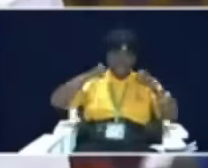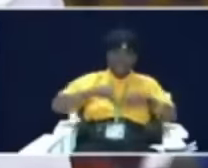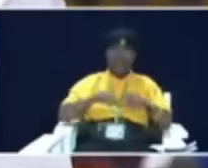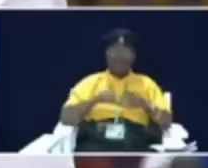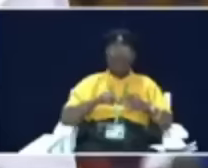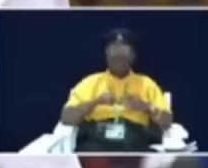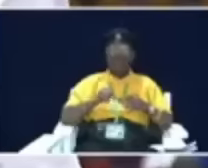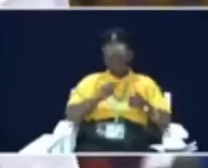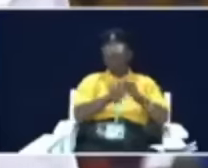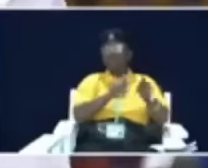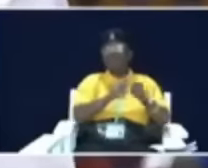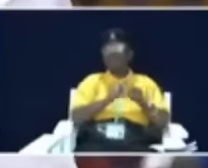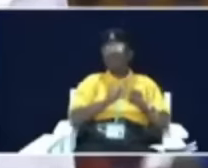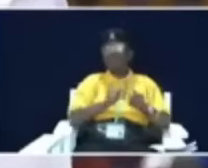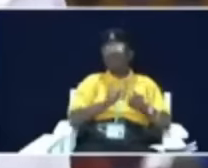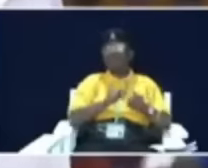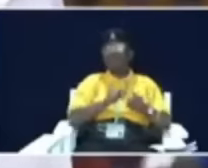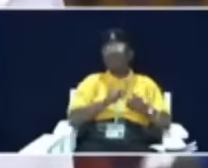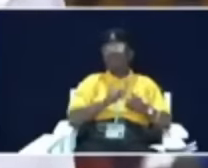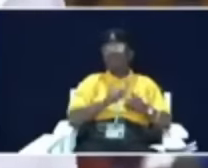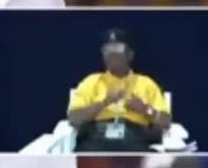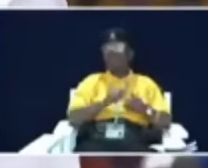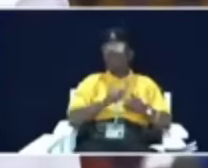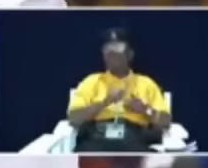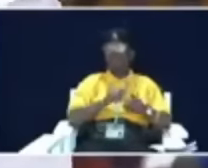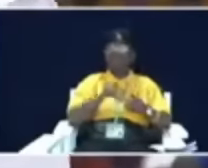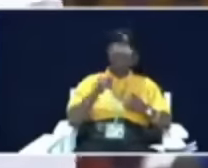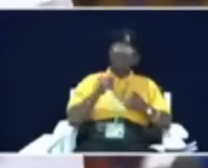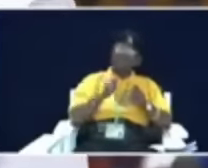agbada, is that it is incorrigible.